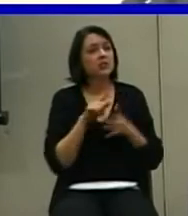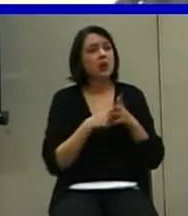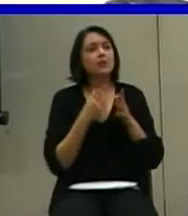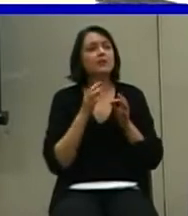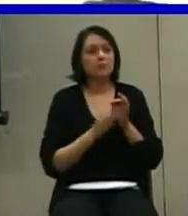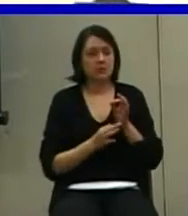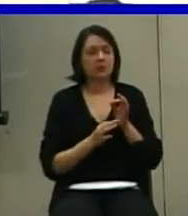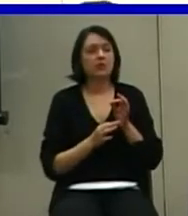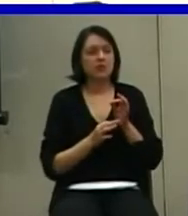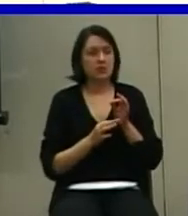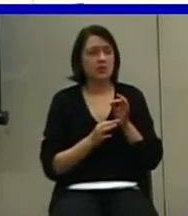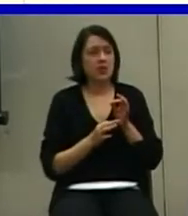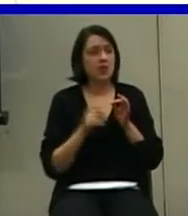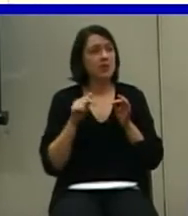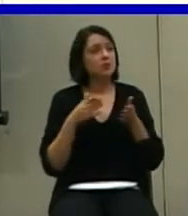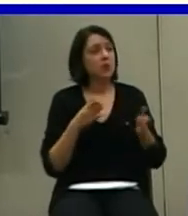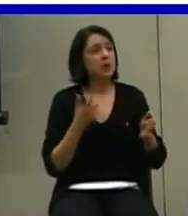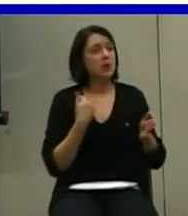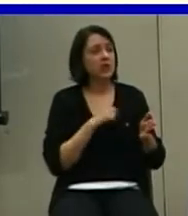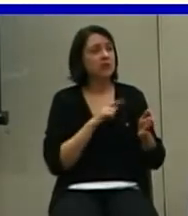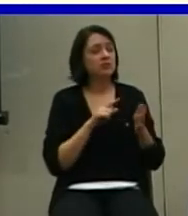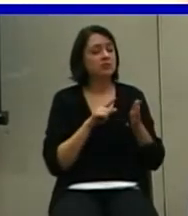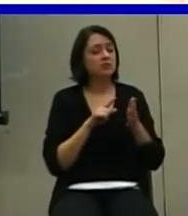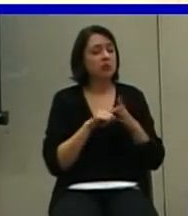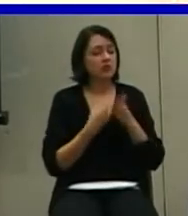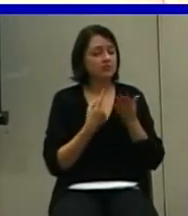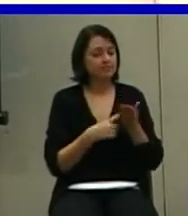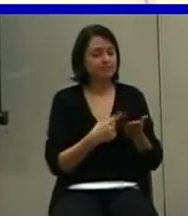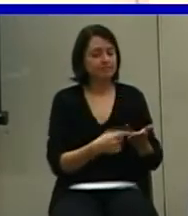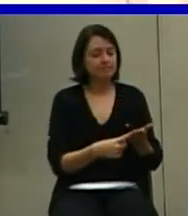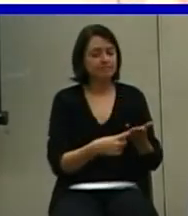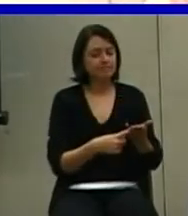simple. Here's the way we're going to lead through this.